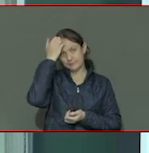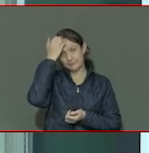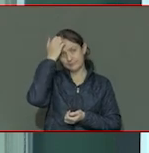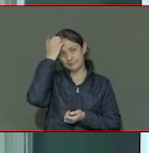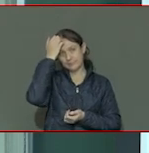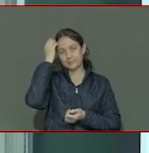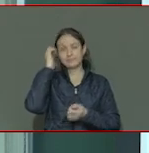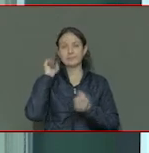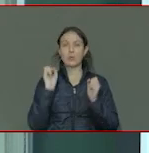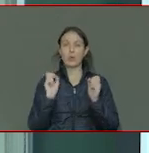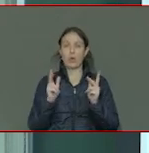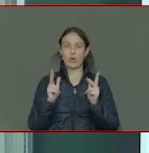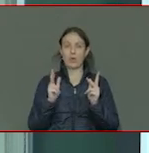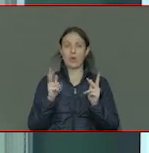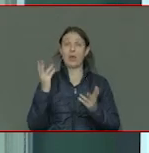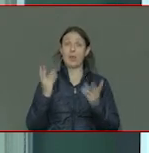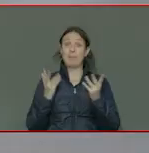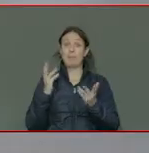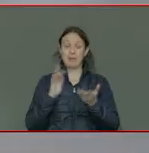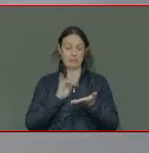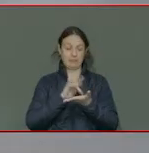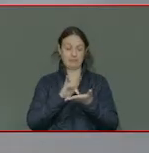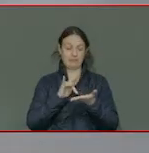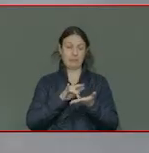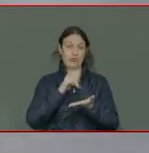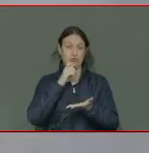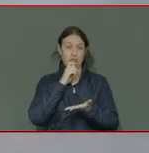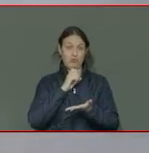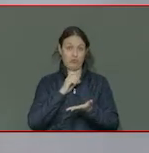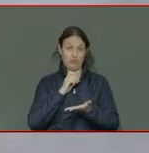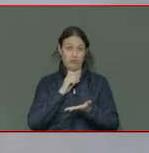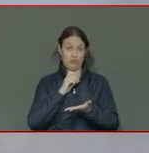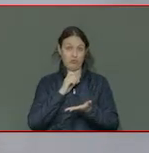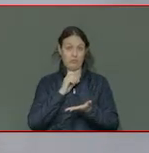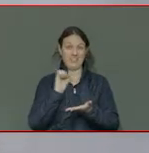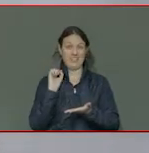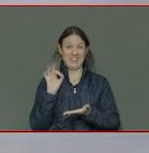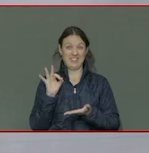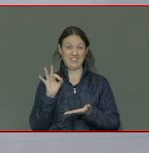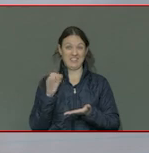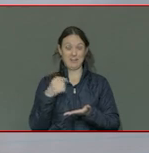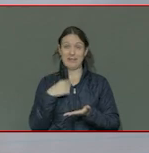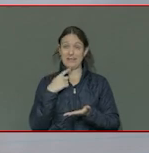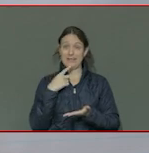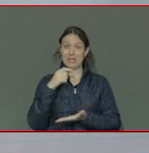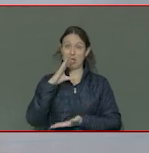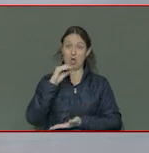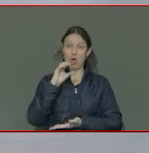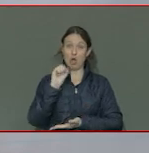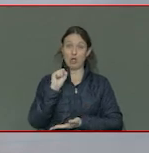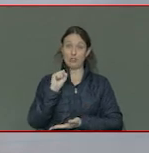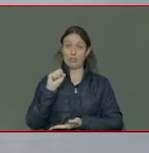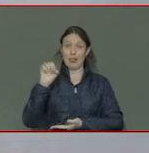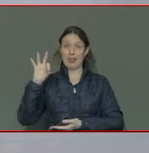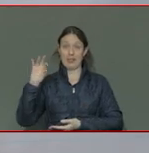Okay, if I use my calculator, you will see if I put in cos